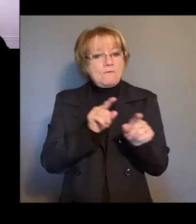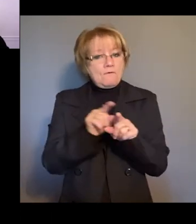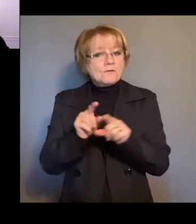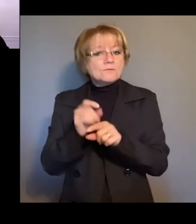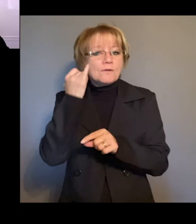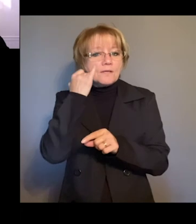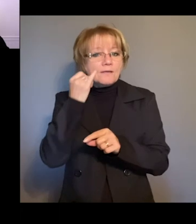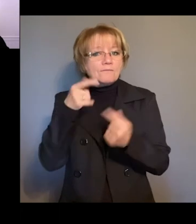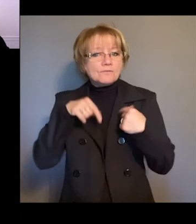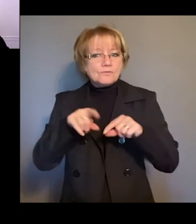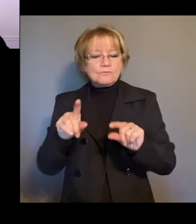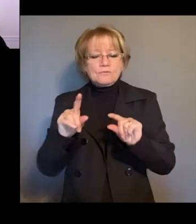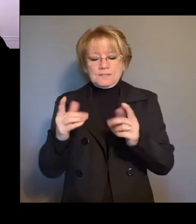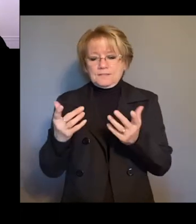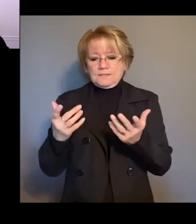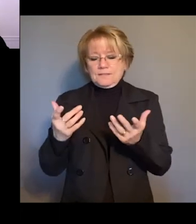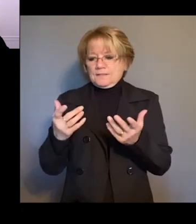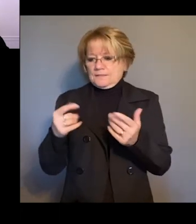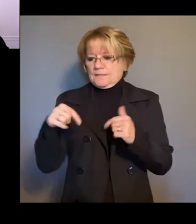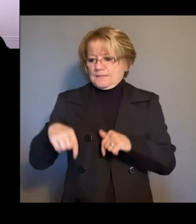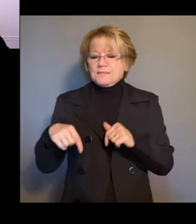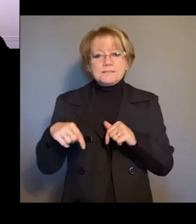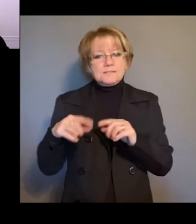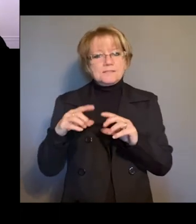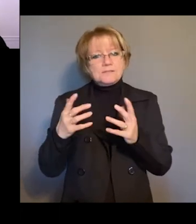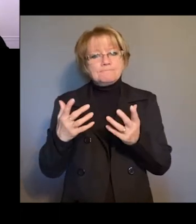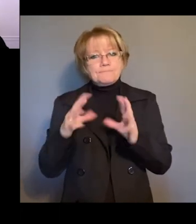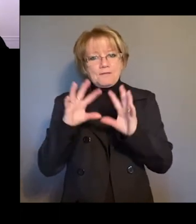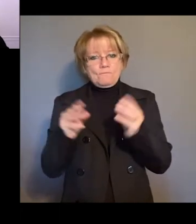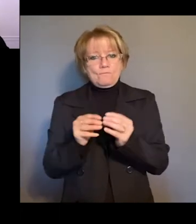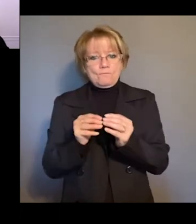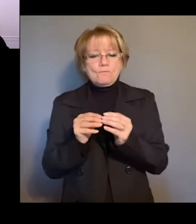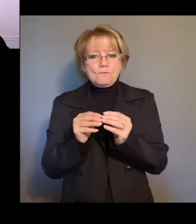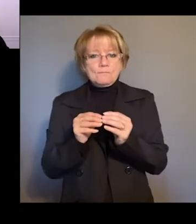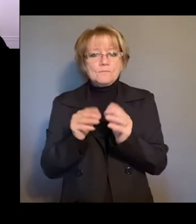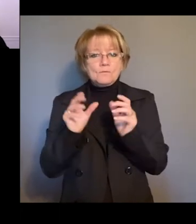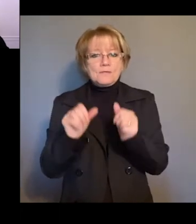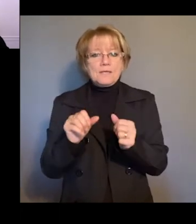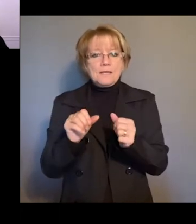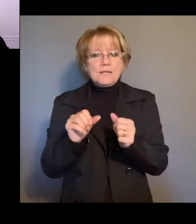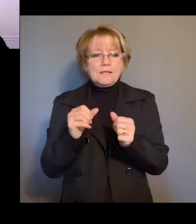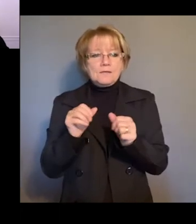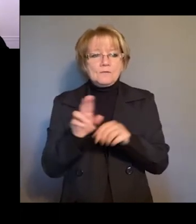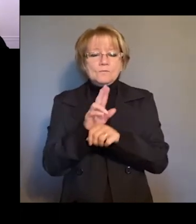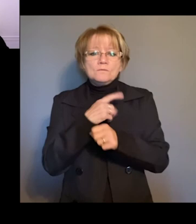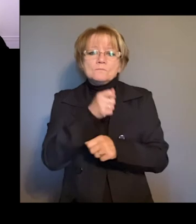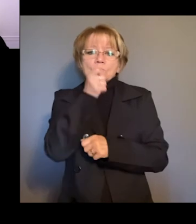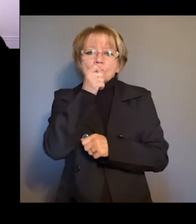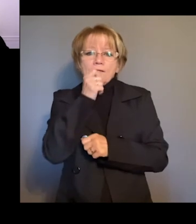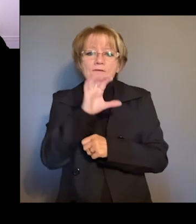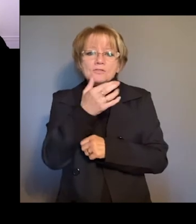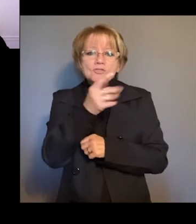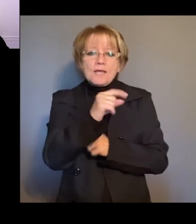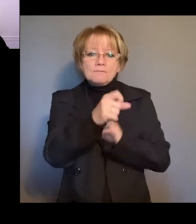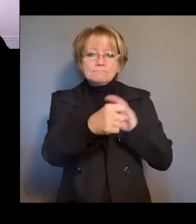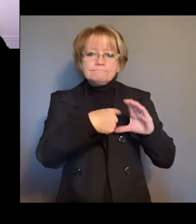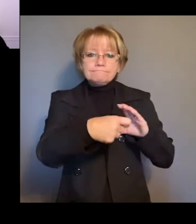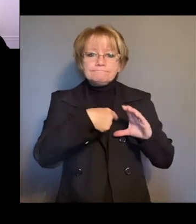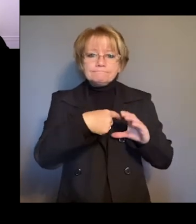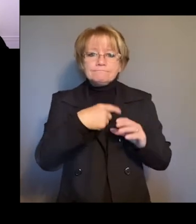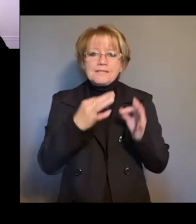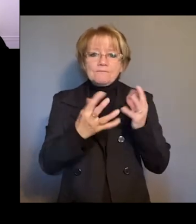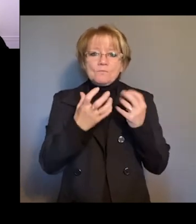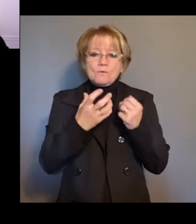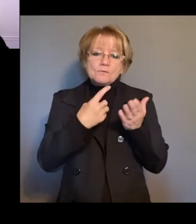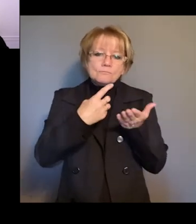with me during the course of this particular form through the private chat feature as well, if you have something that you